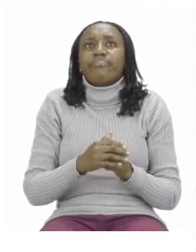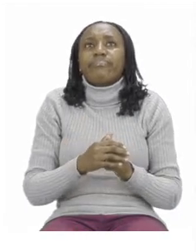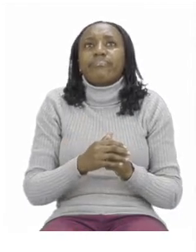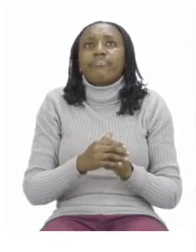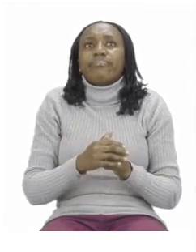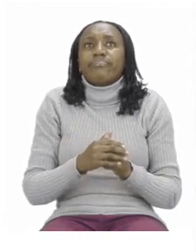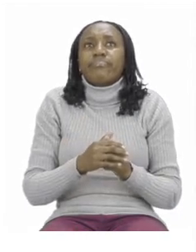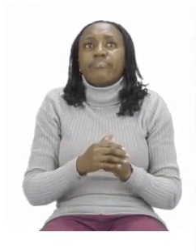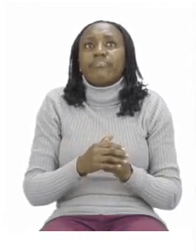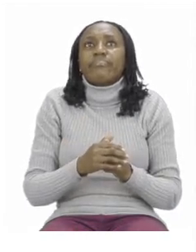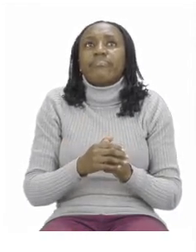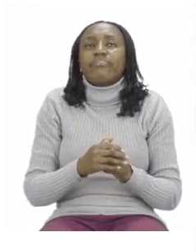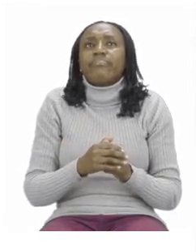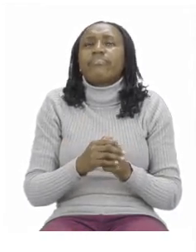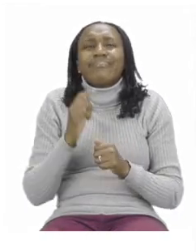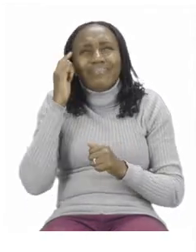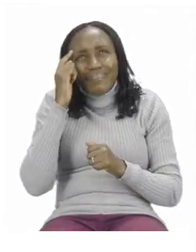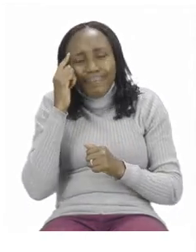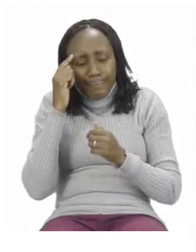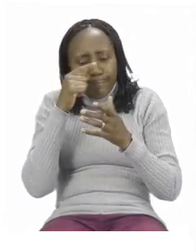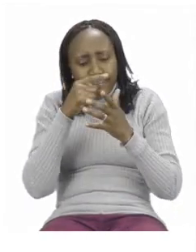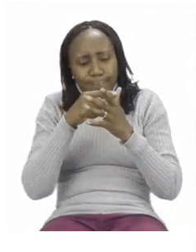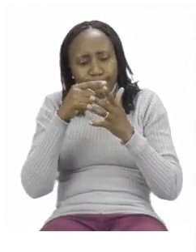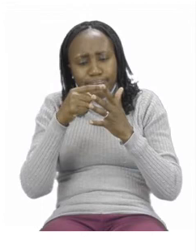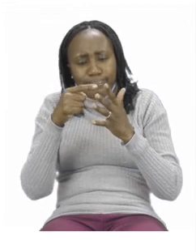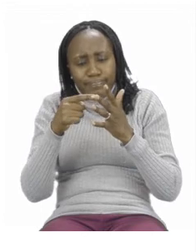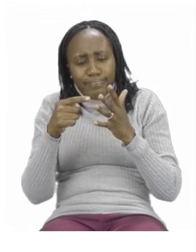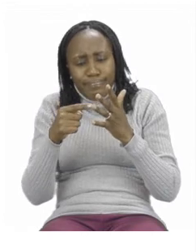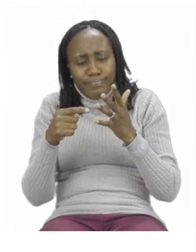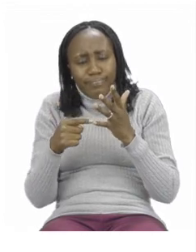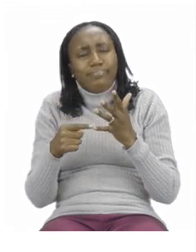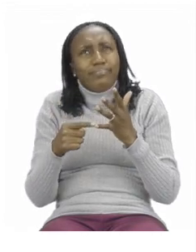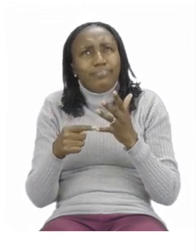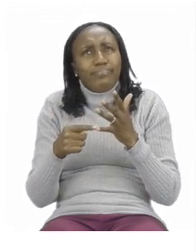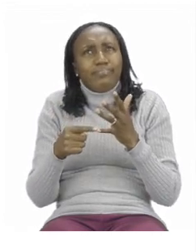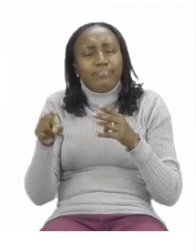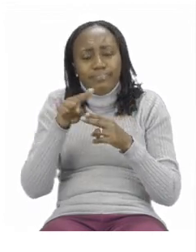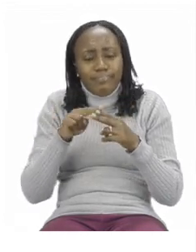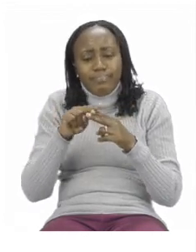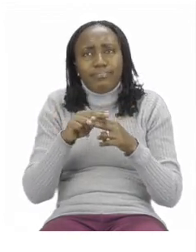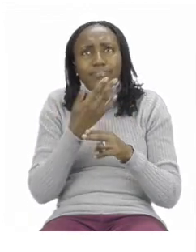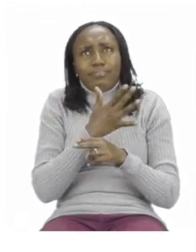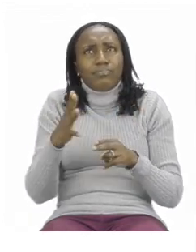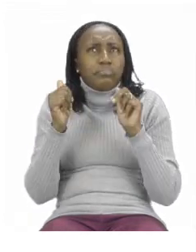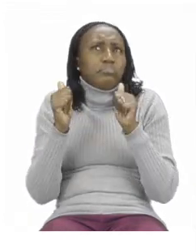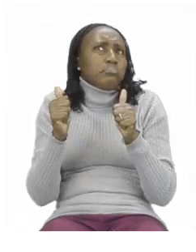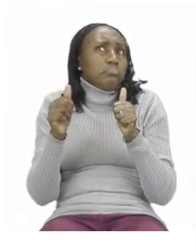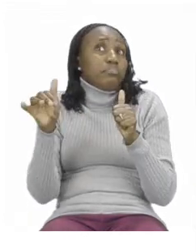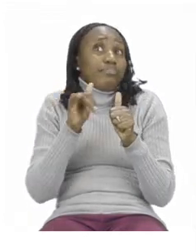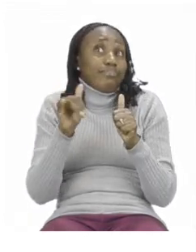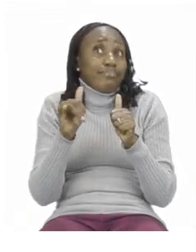everyone, which picture do you think water is used correctly?